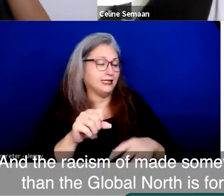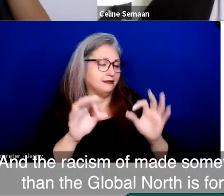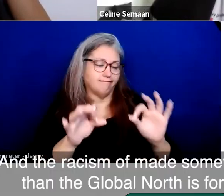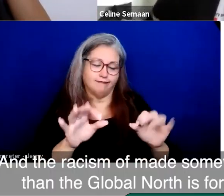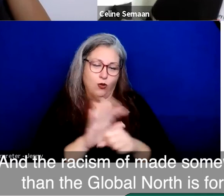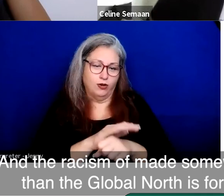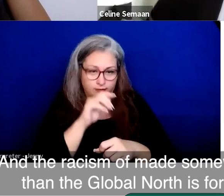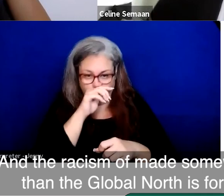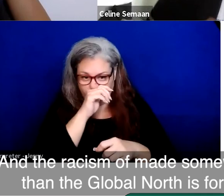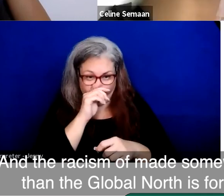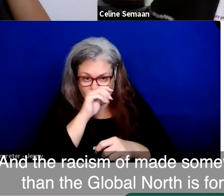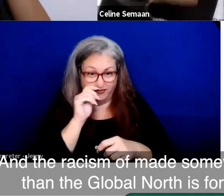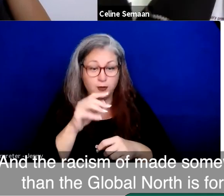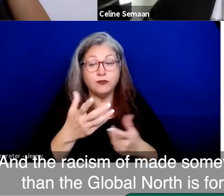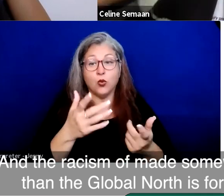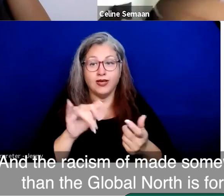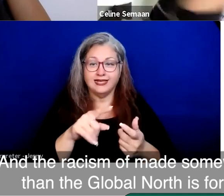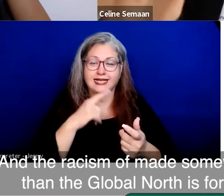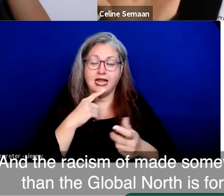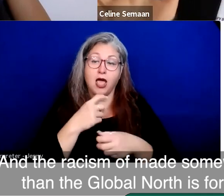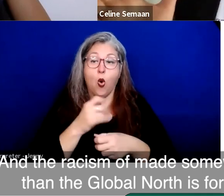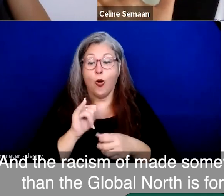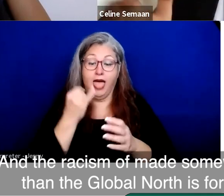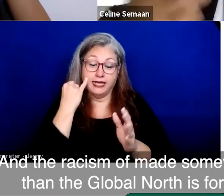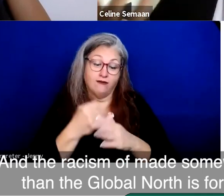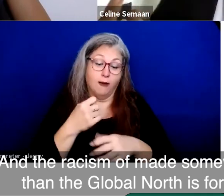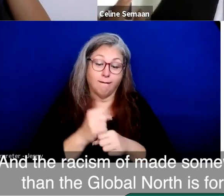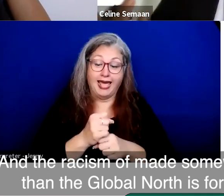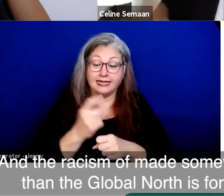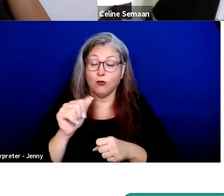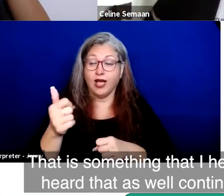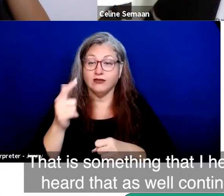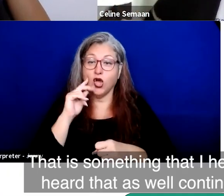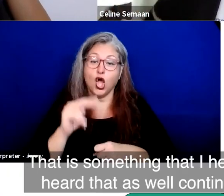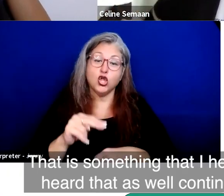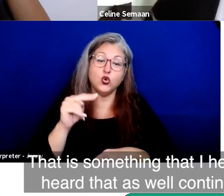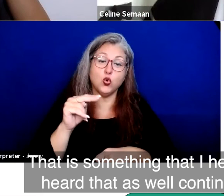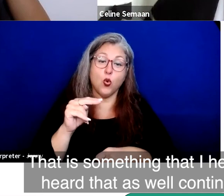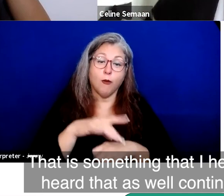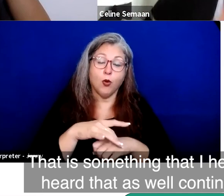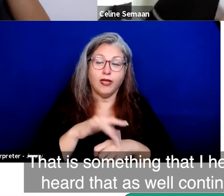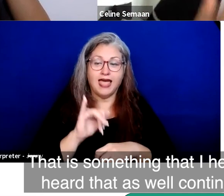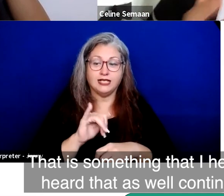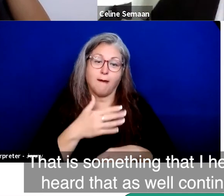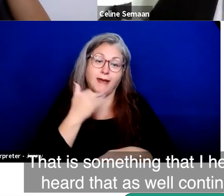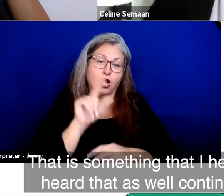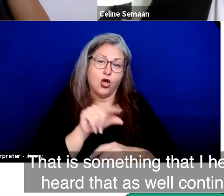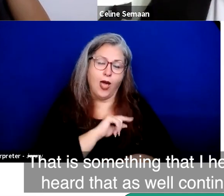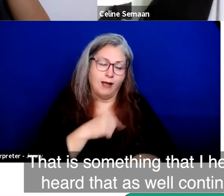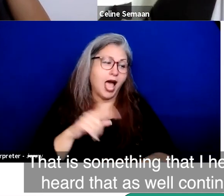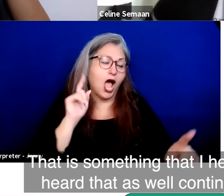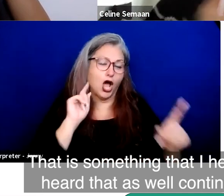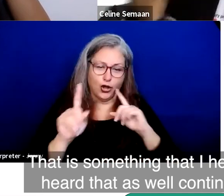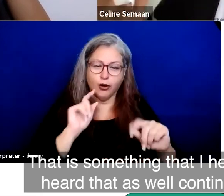And the racism of made somewhere else than the global north is poor quality. That is something that I hear and heard at TED as